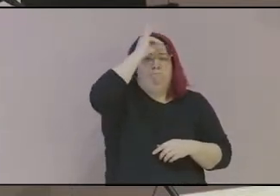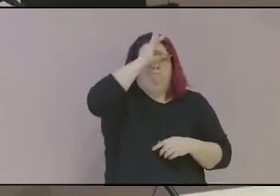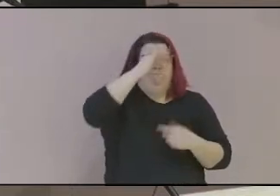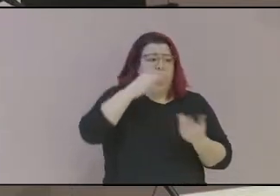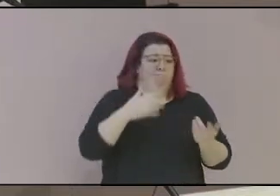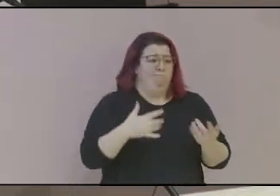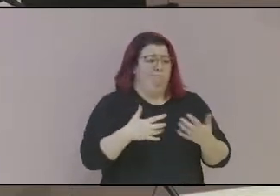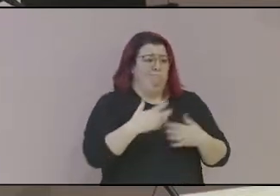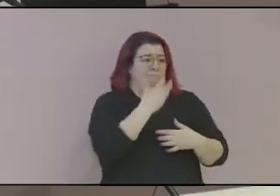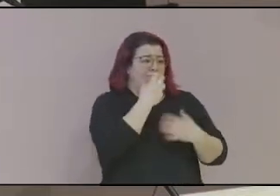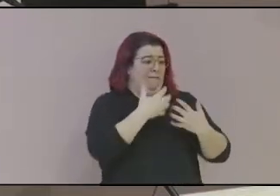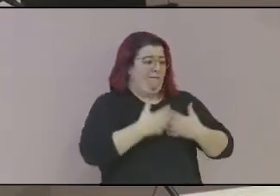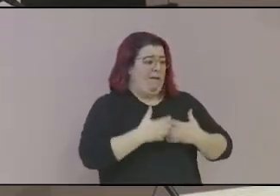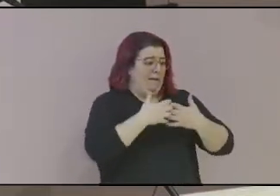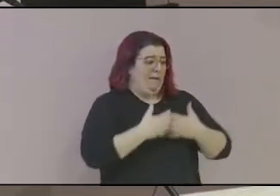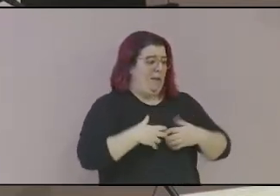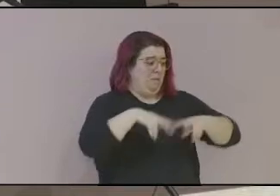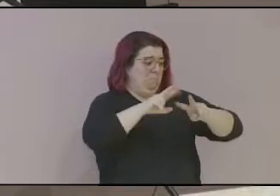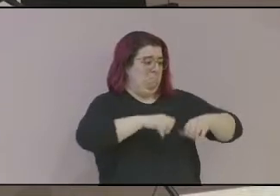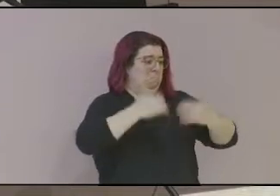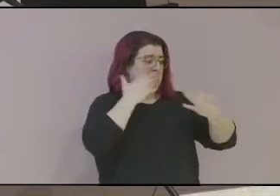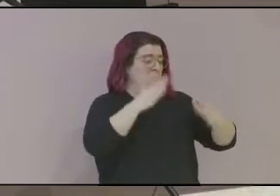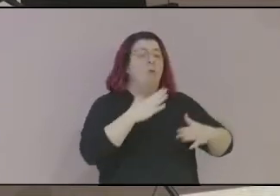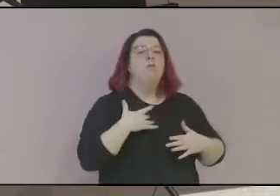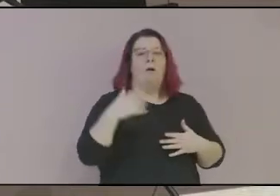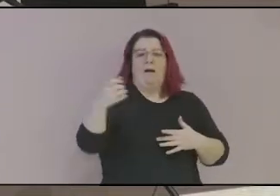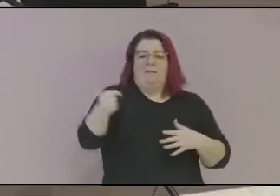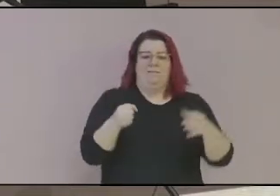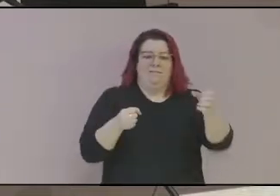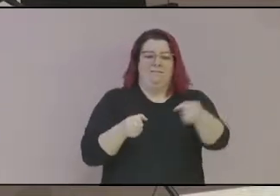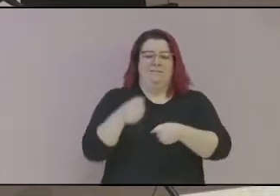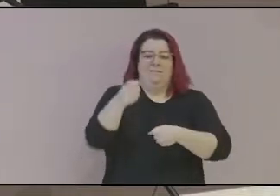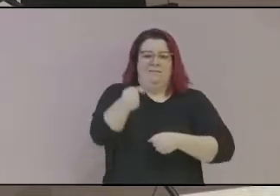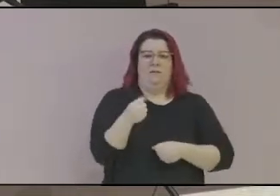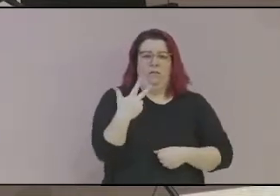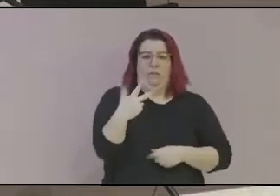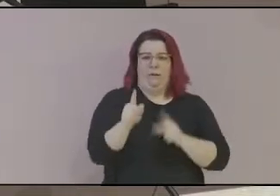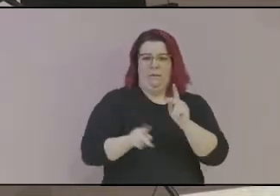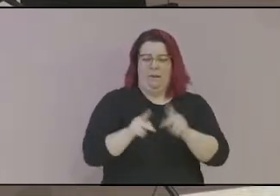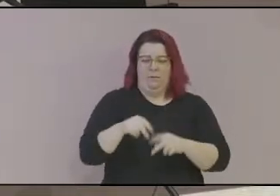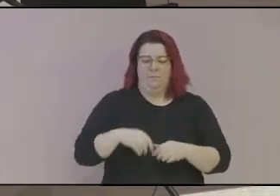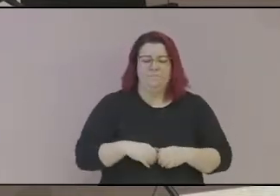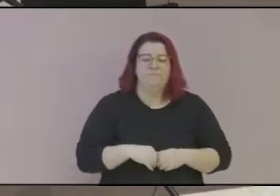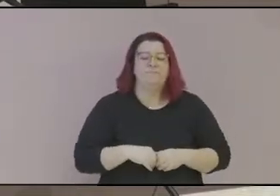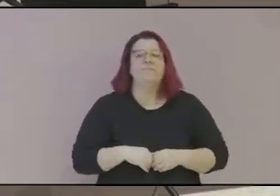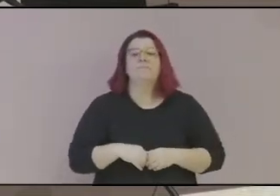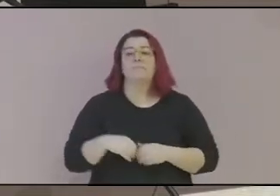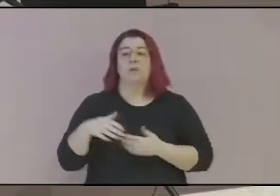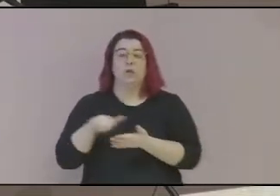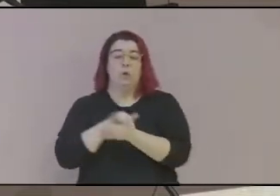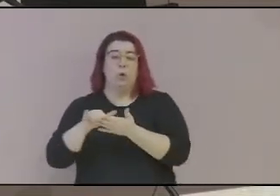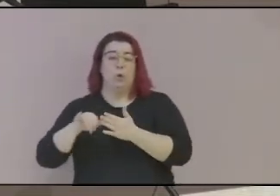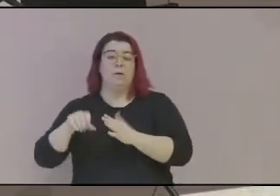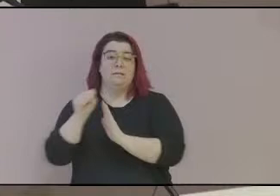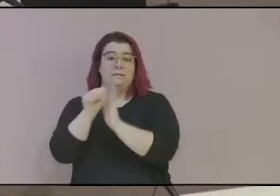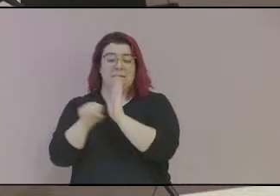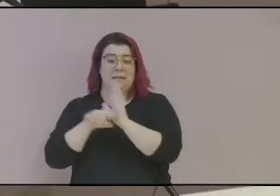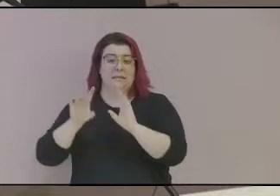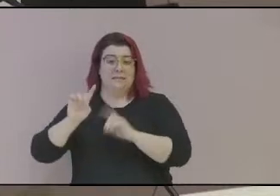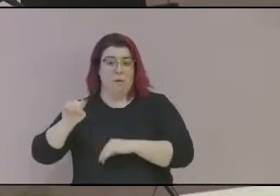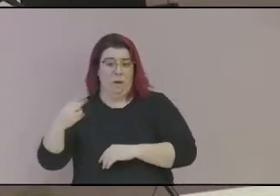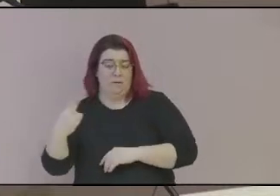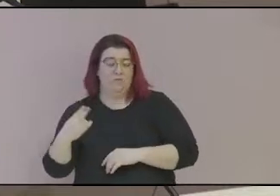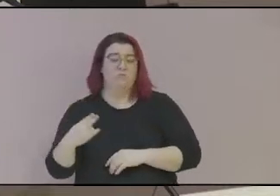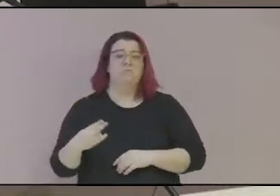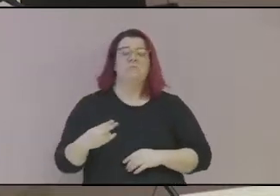people with clinical and ethics expertise, including representatives of the New York State Department of Health, health commissioners from across